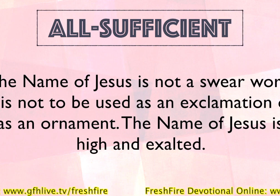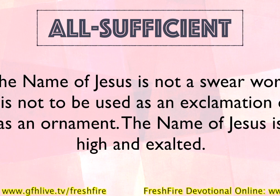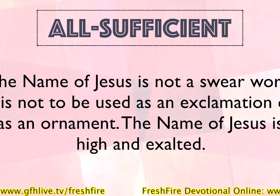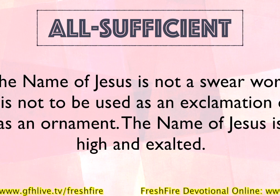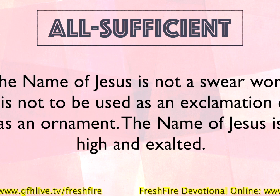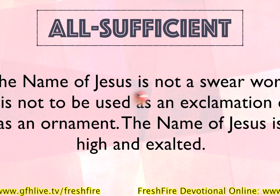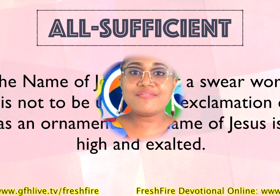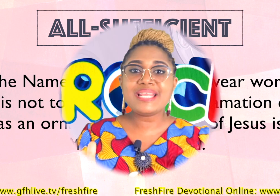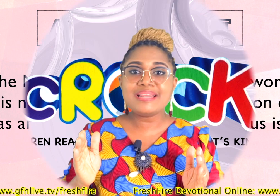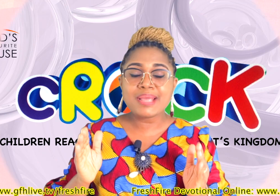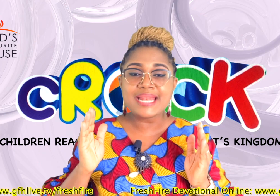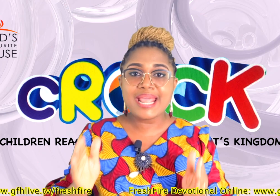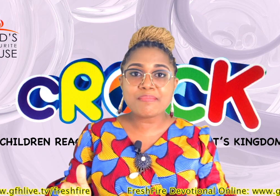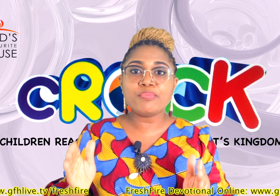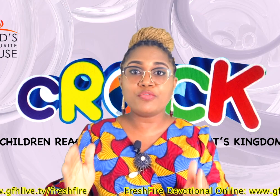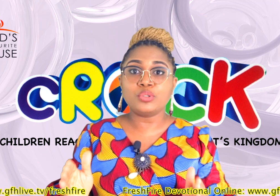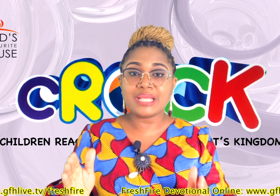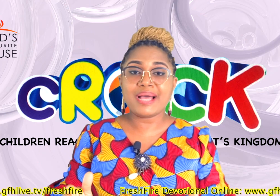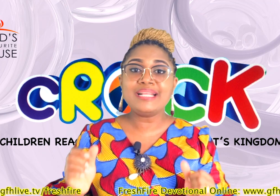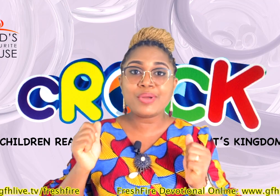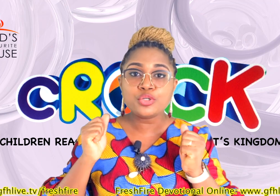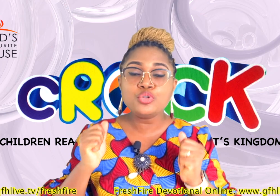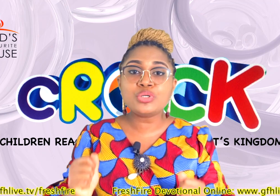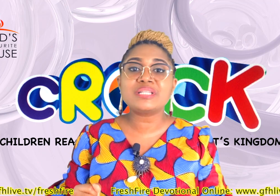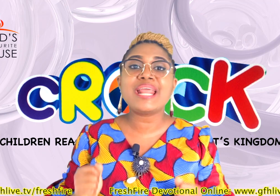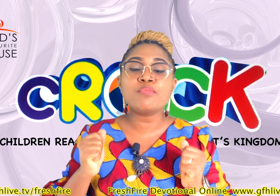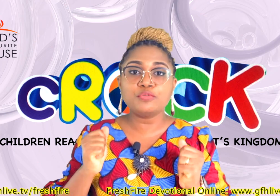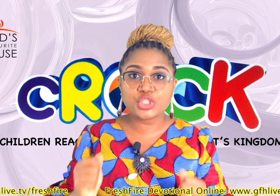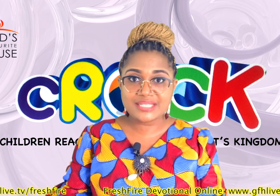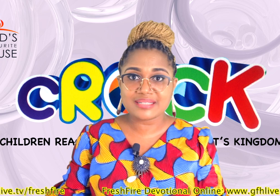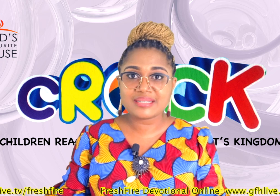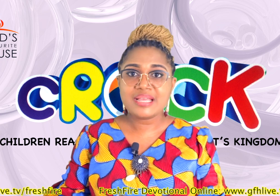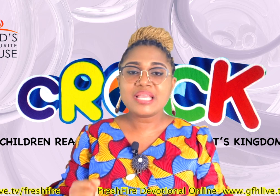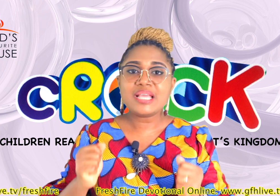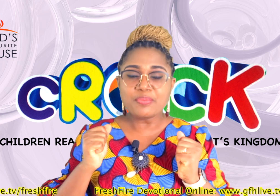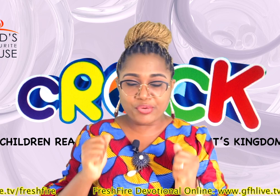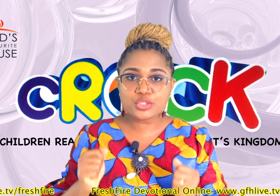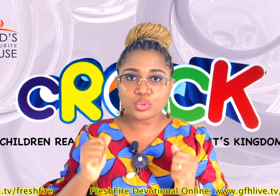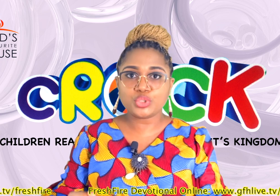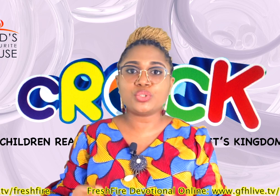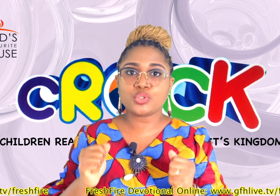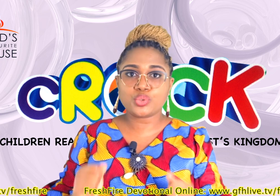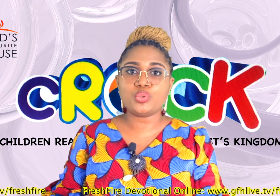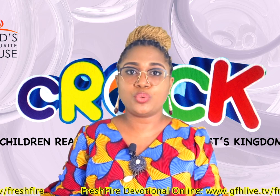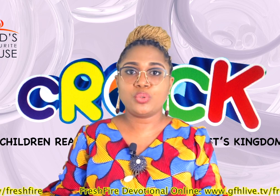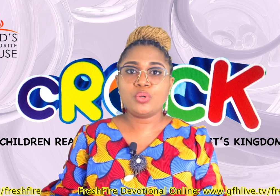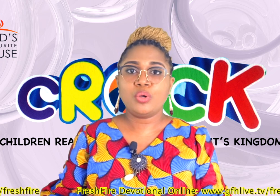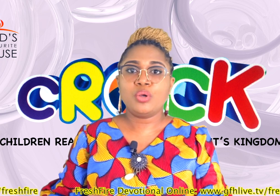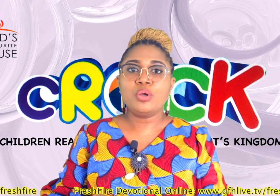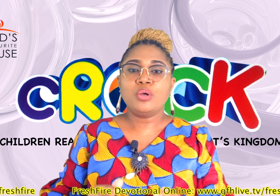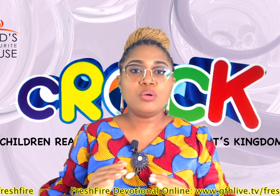exalted. God has given a name above all names. And when you use the name of Jesus, it brings solutions to